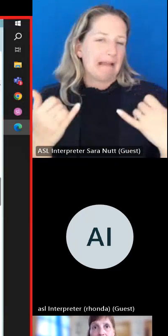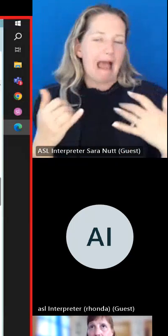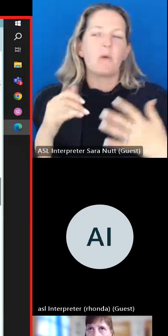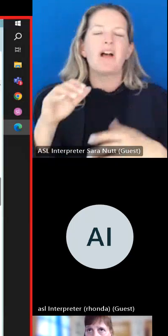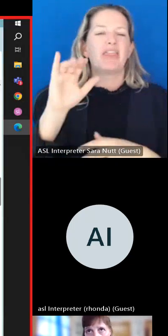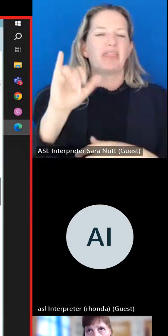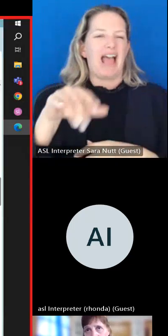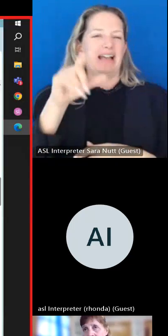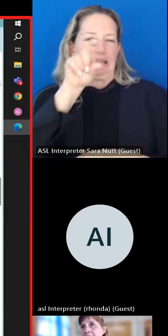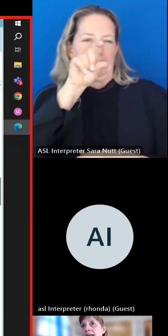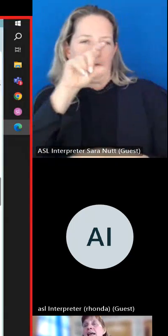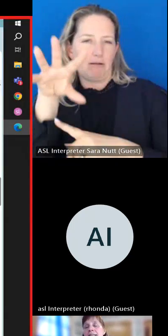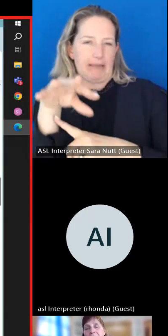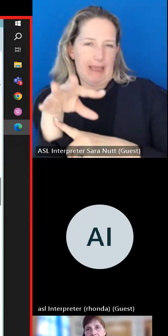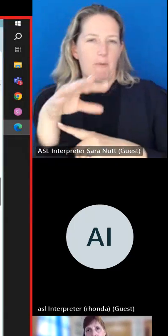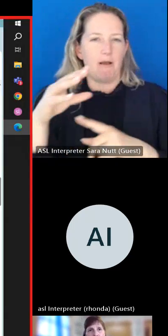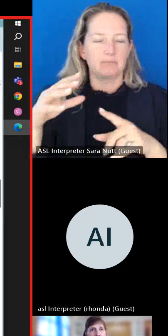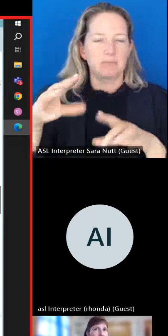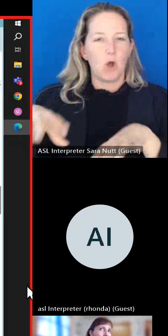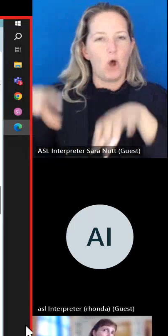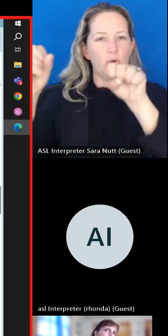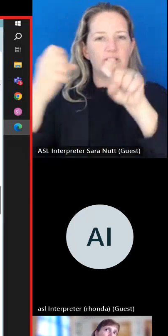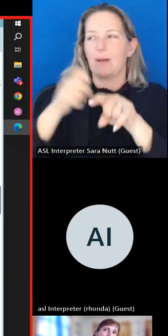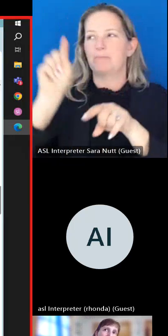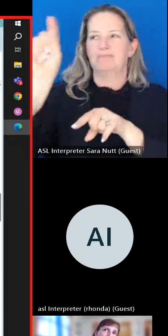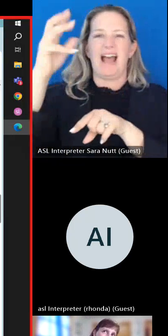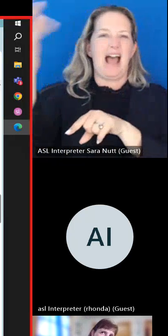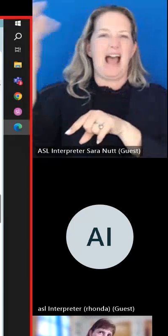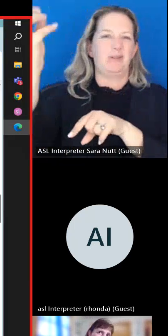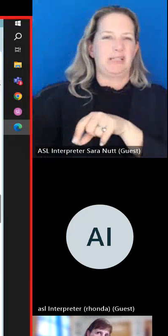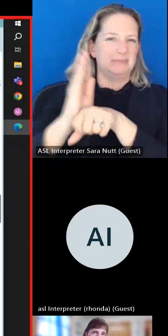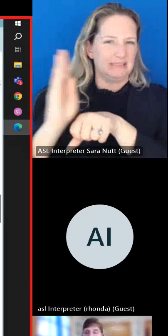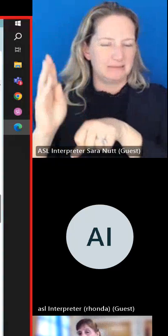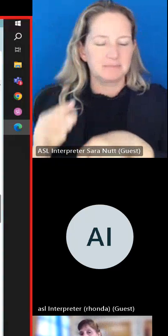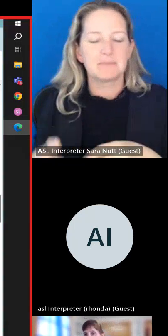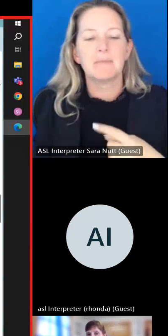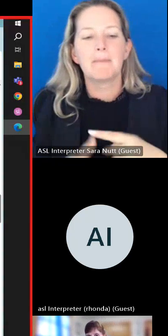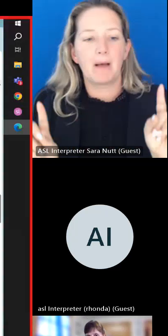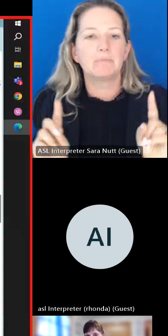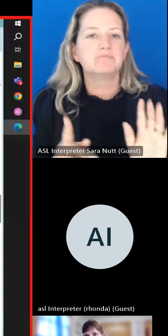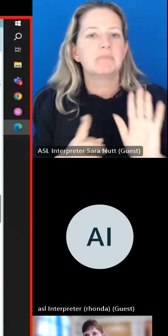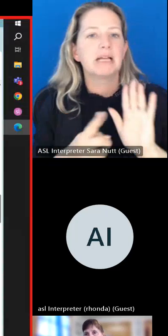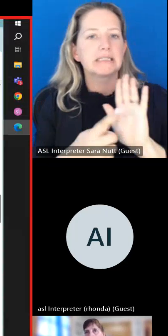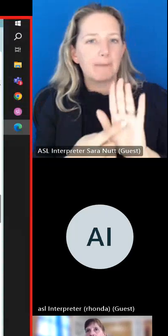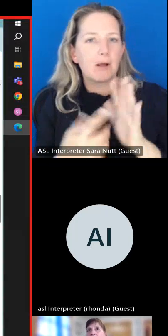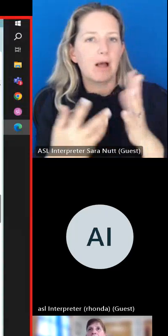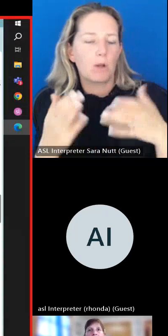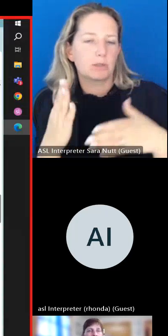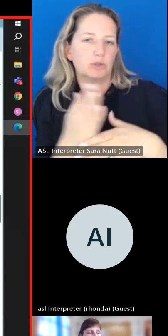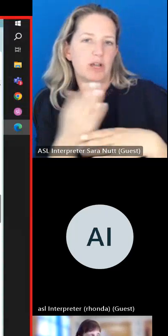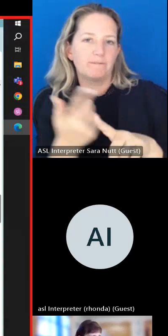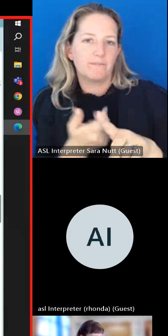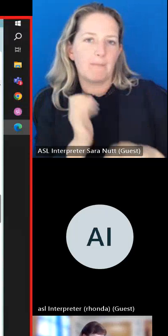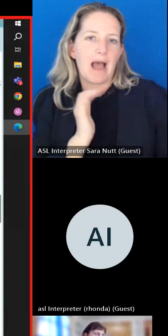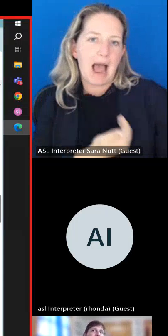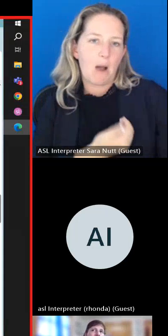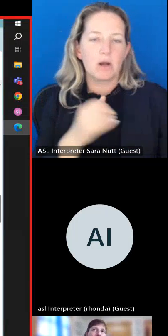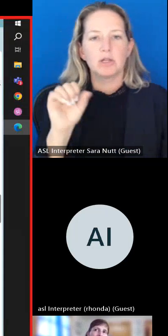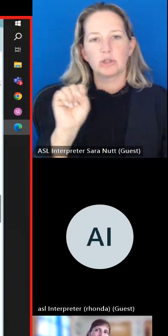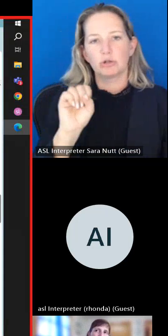entity. And the example I'm going to share with you is from our social media team. And they have